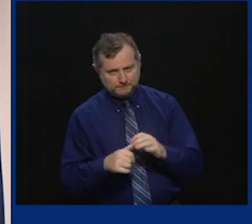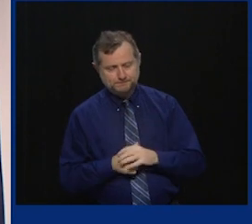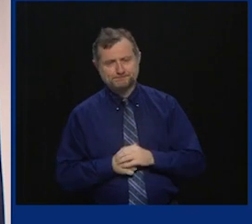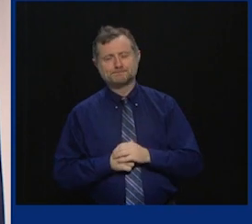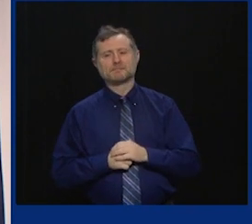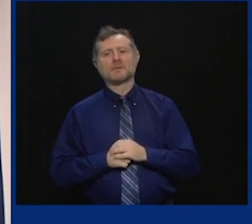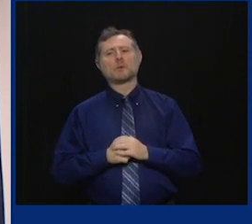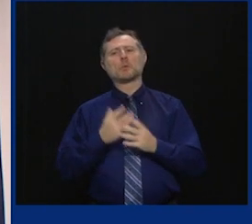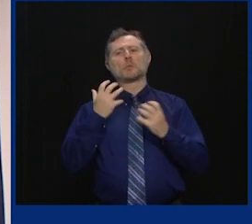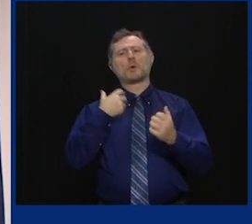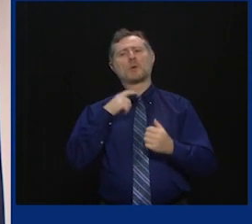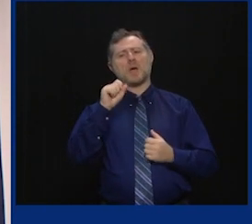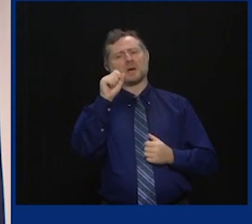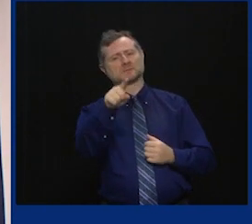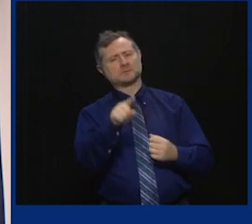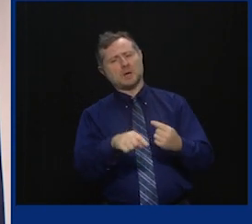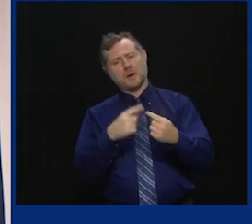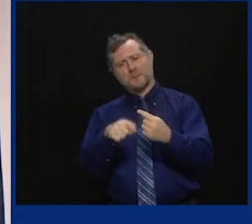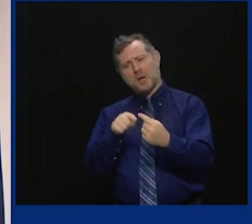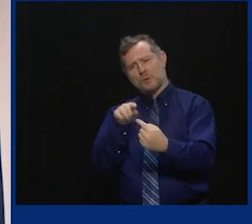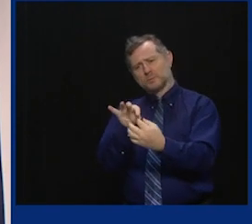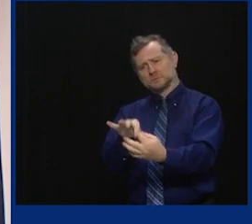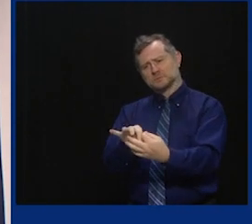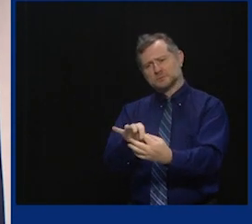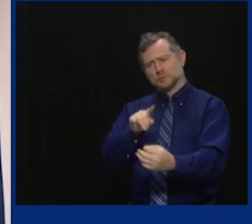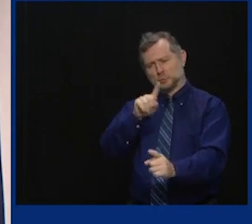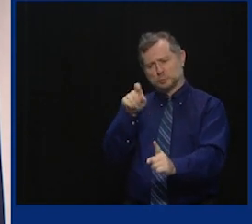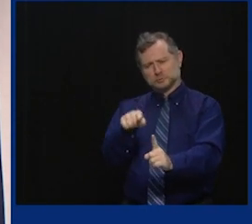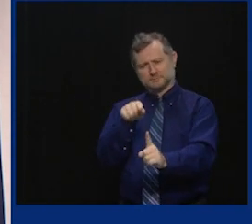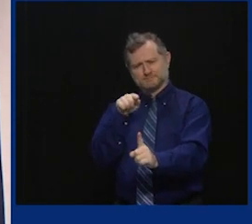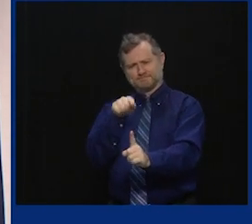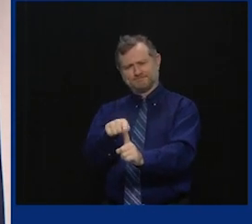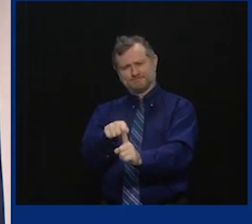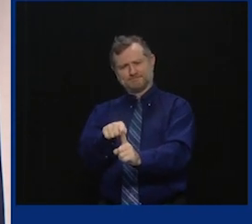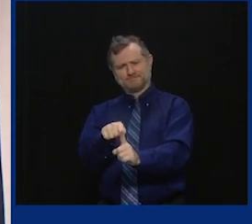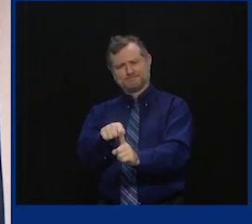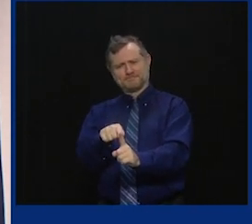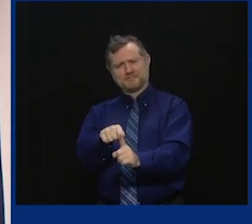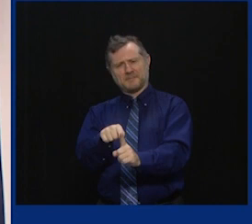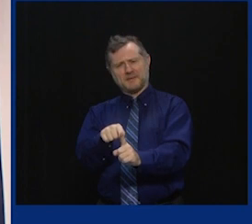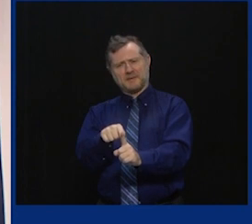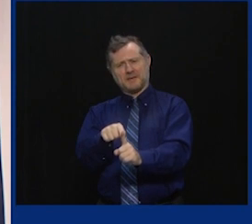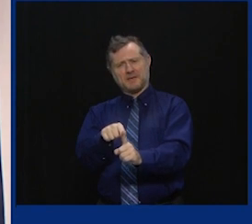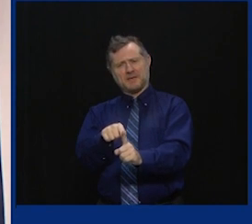question of bail in all of these. These are pretrial detainees,